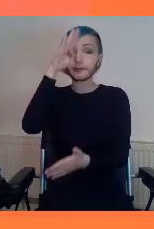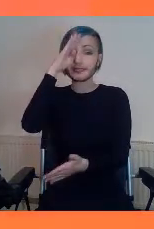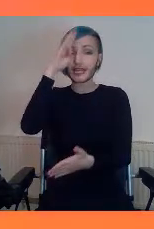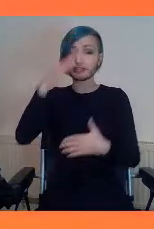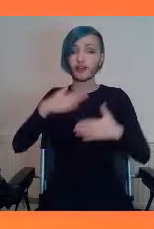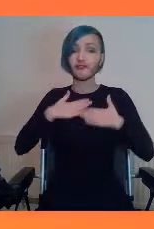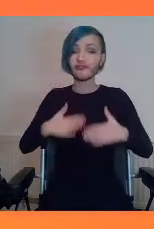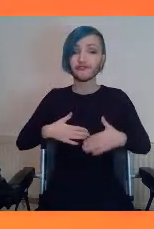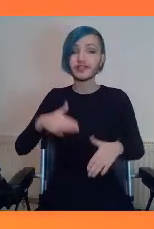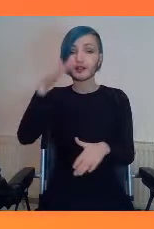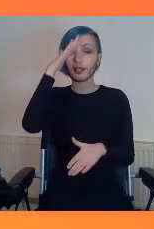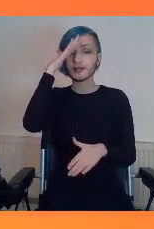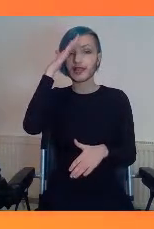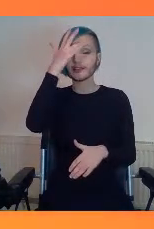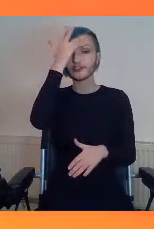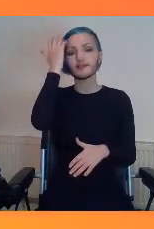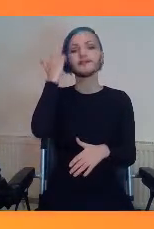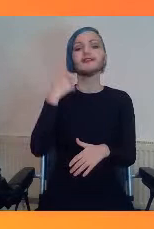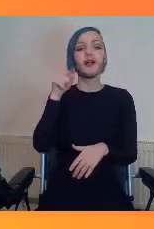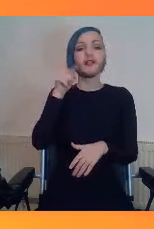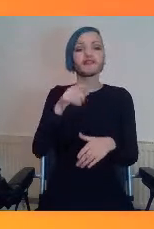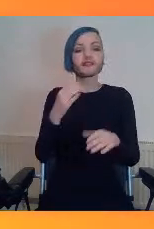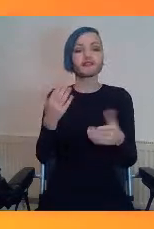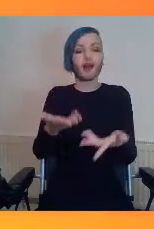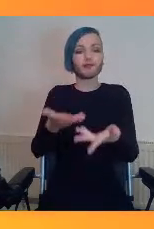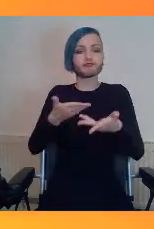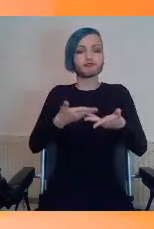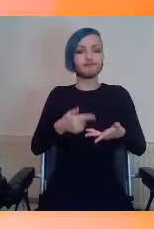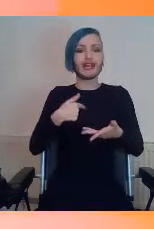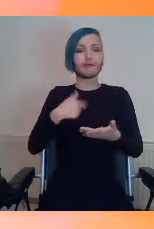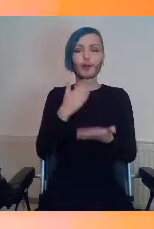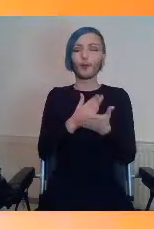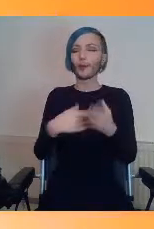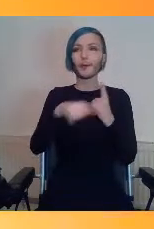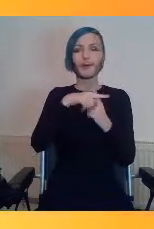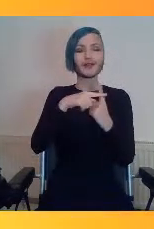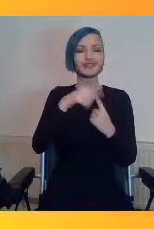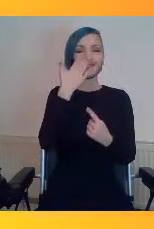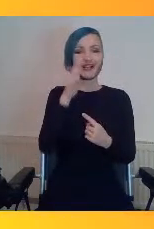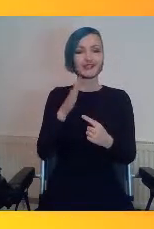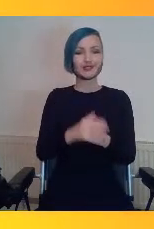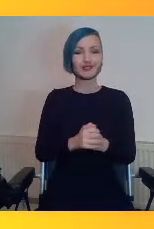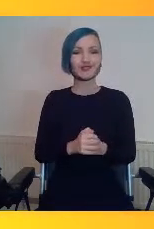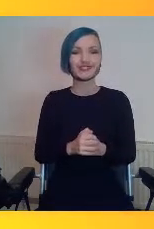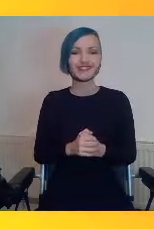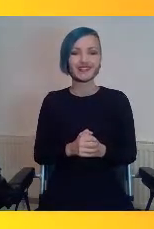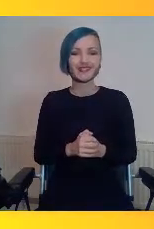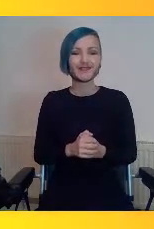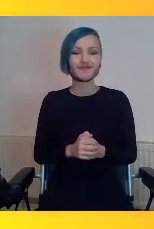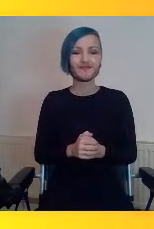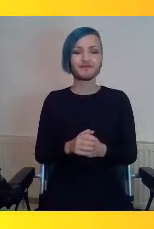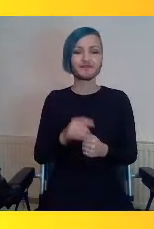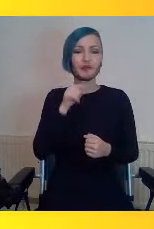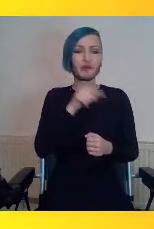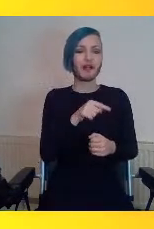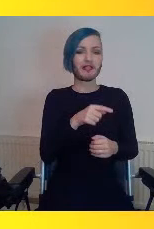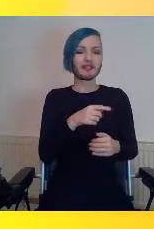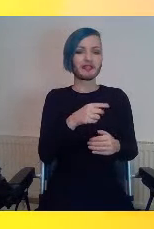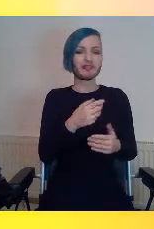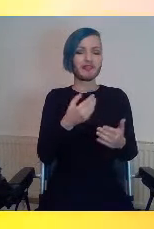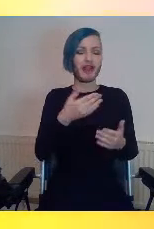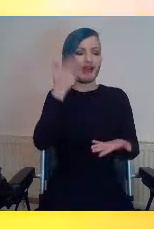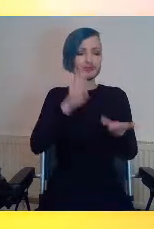what made me so positive and active after that. After that stuff, I'm not afraid